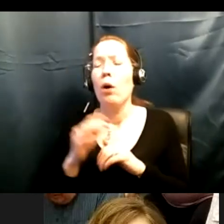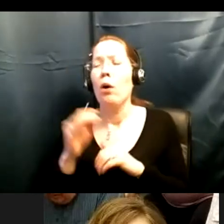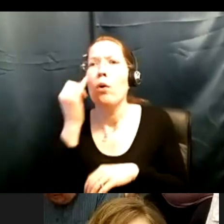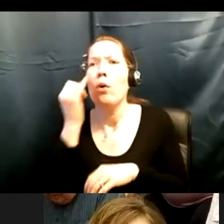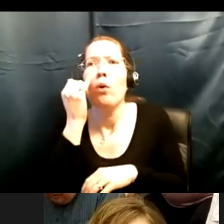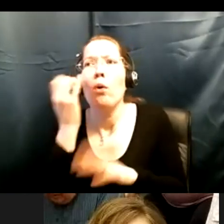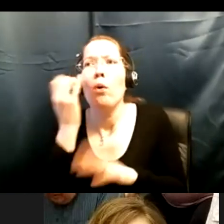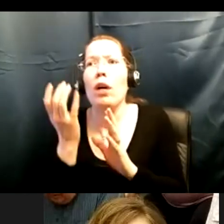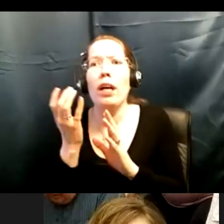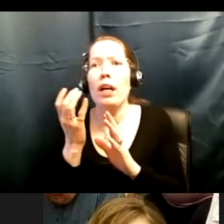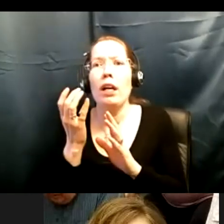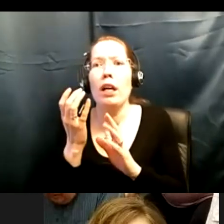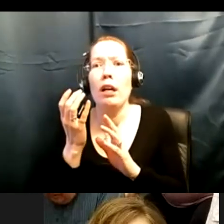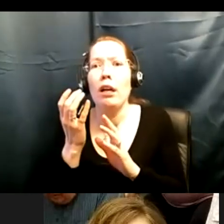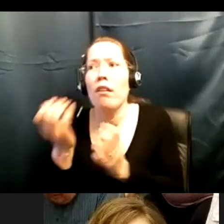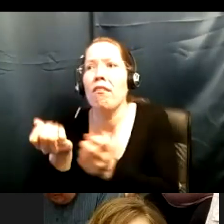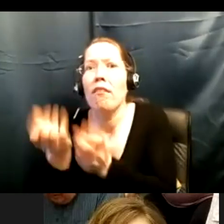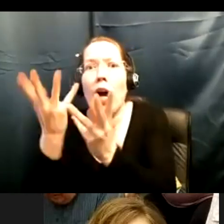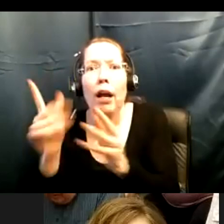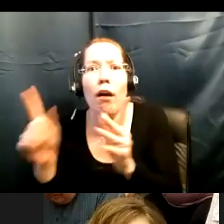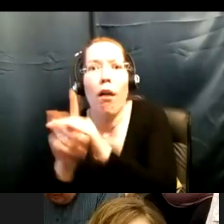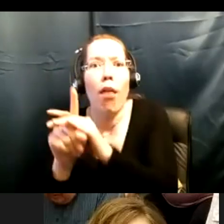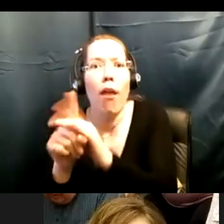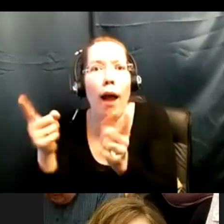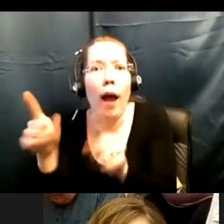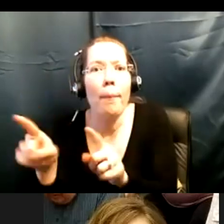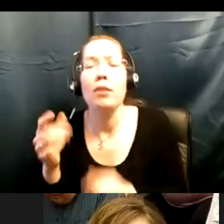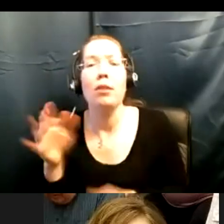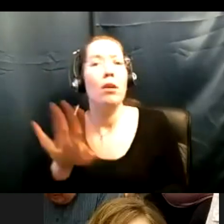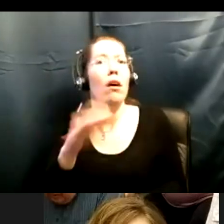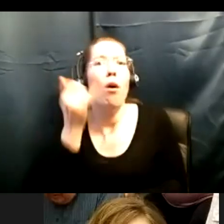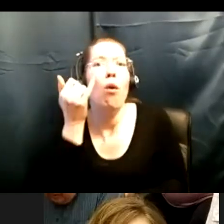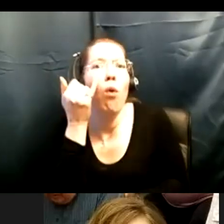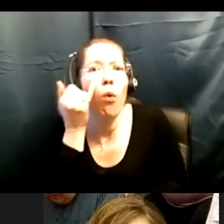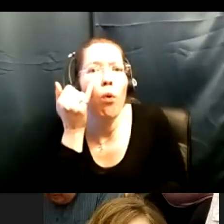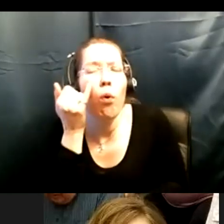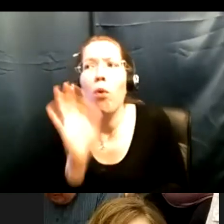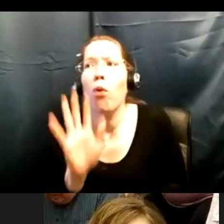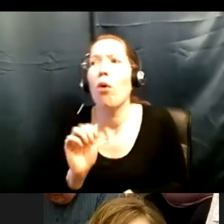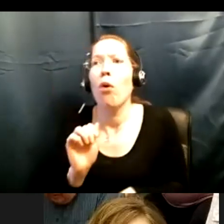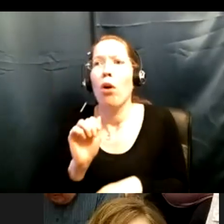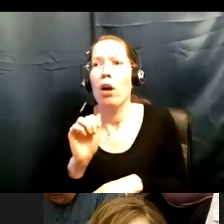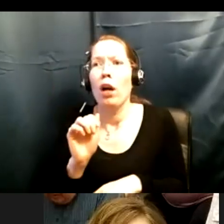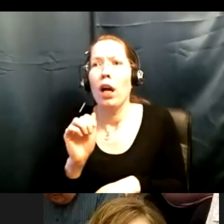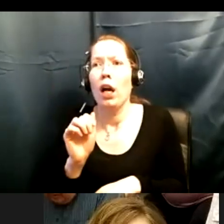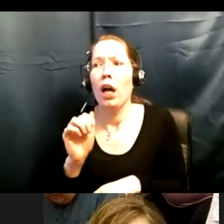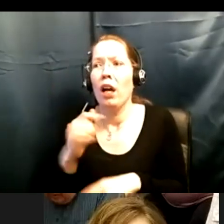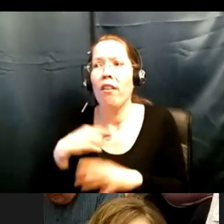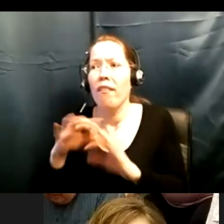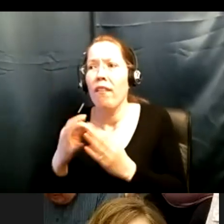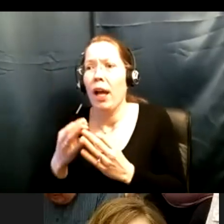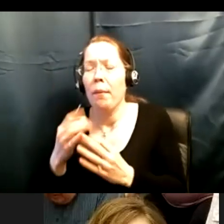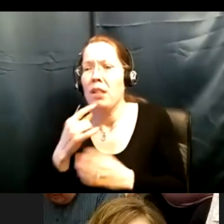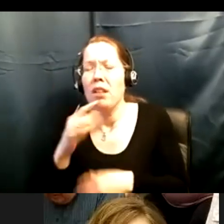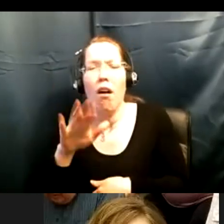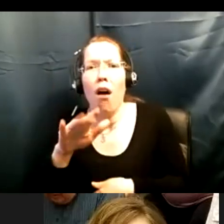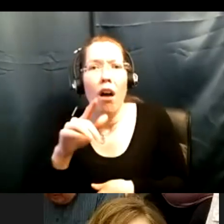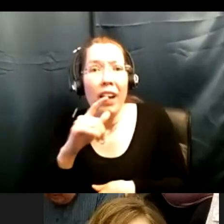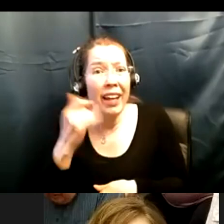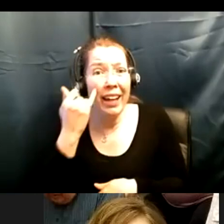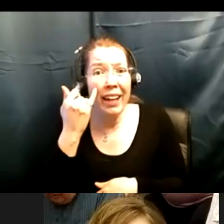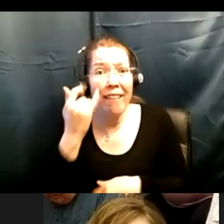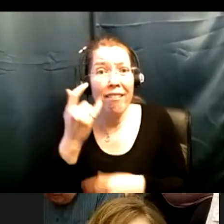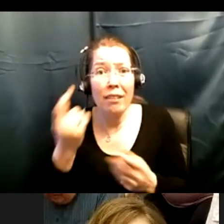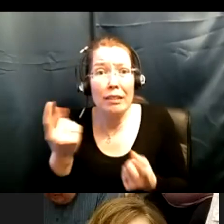you catch something on fire? What if you need something and I'm not there to help you? And I